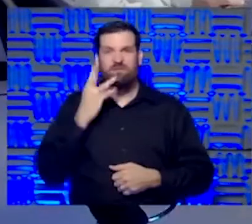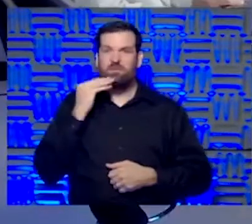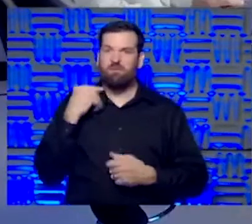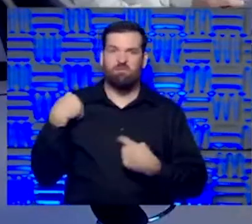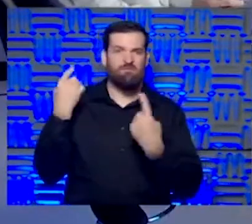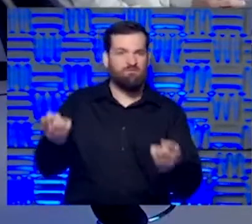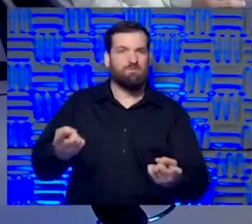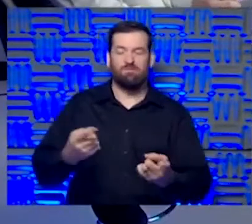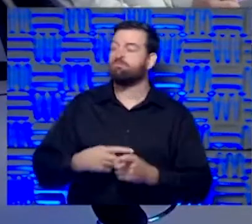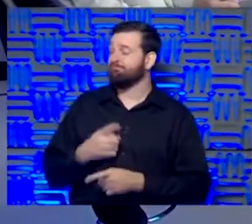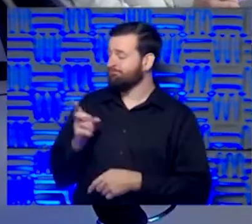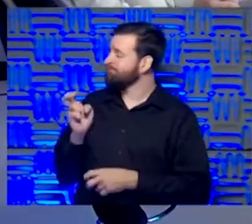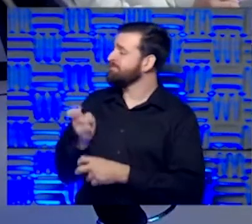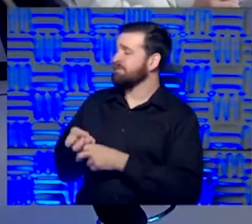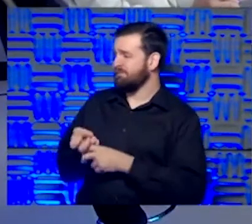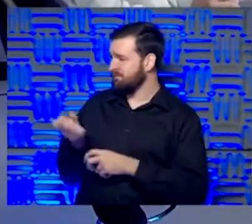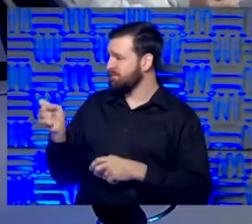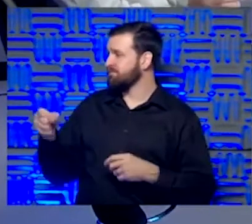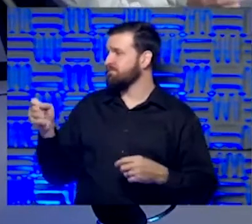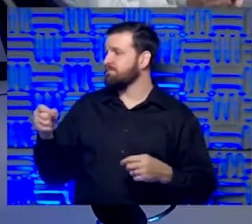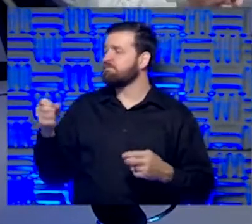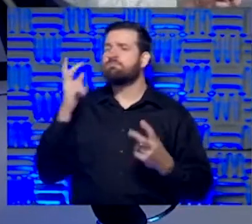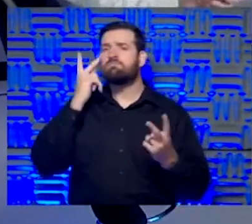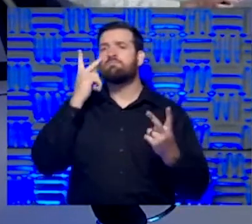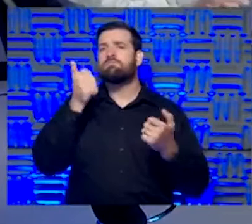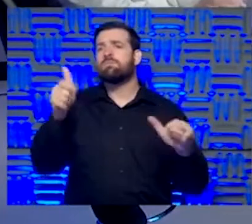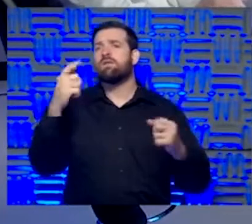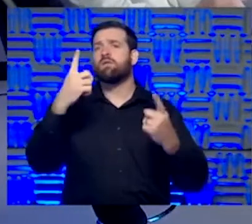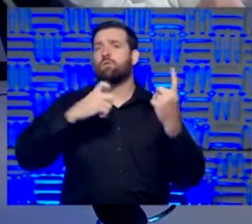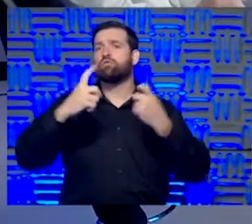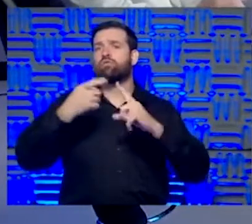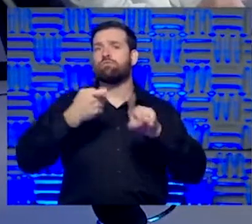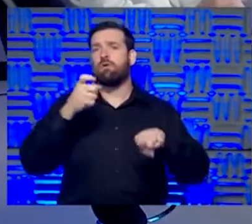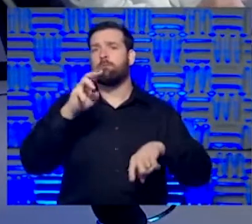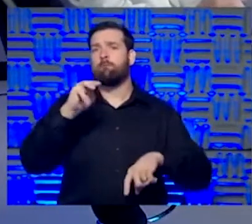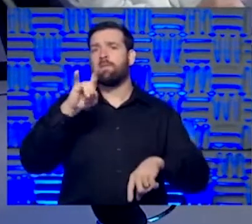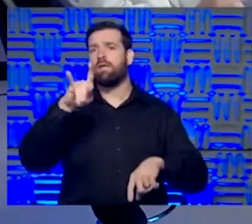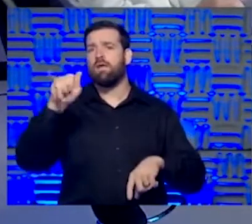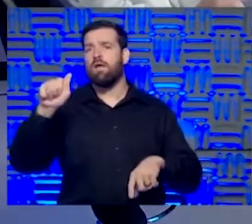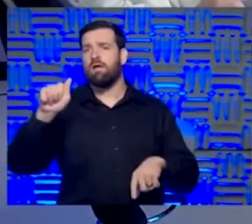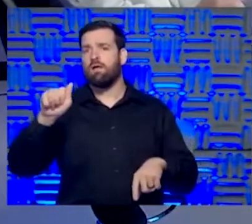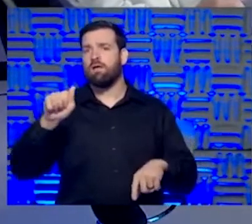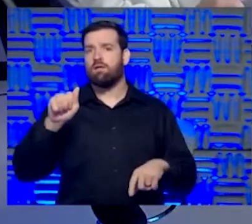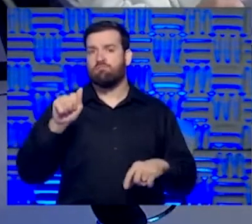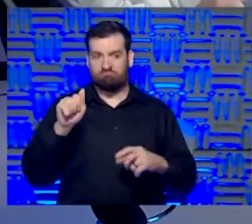It is a hard one. Well, let's see if there are questions from media that are listening to the program this